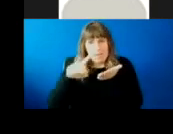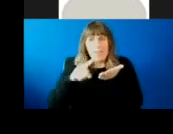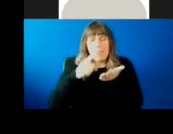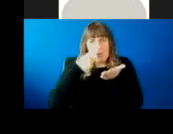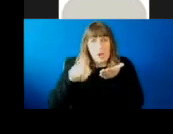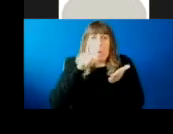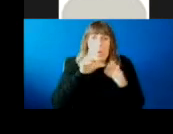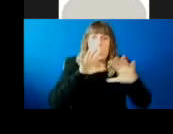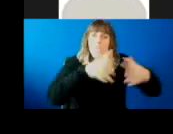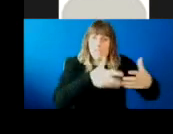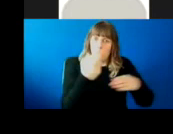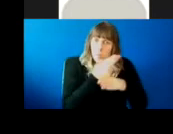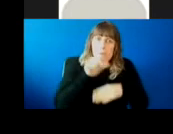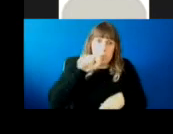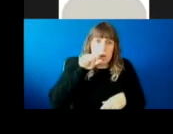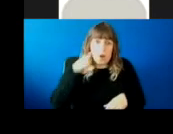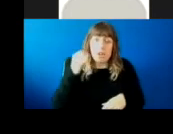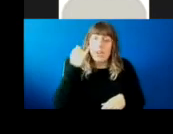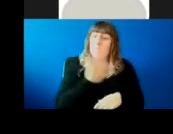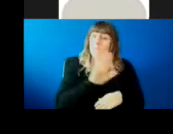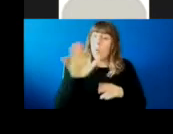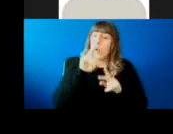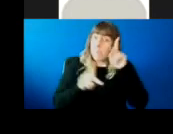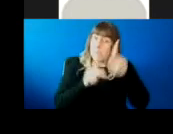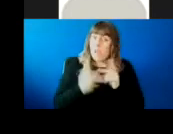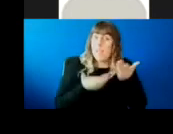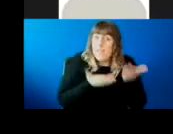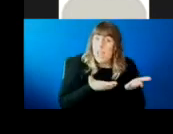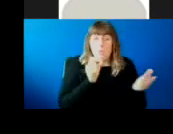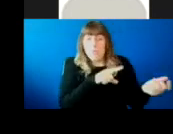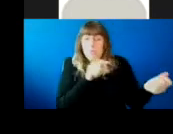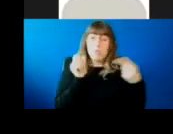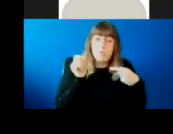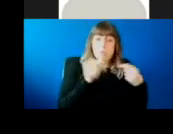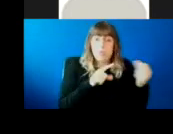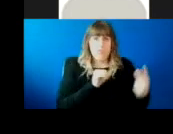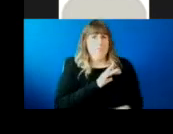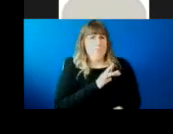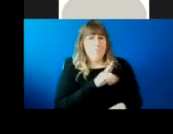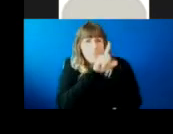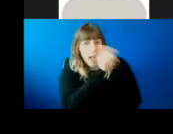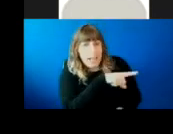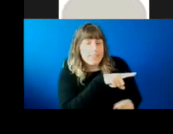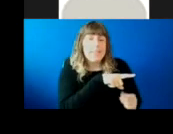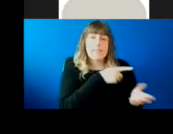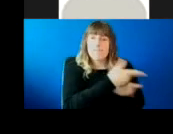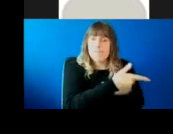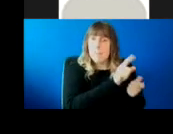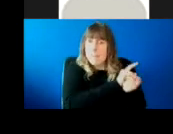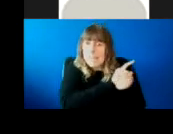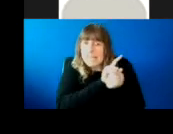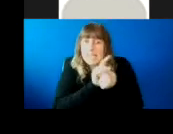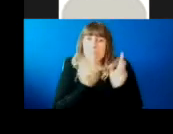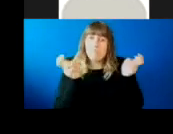on Twitter. If your people are there, it can be an excellent way to ask questions to your community, to meet